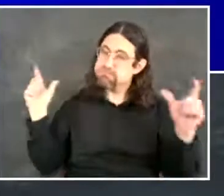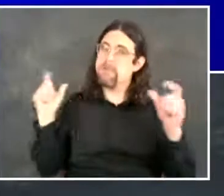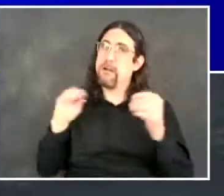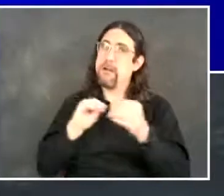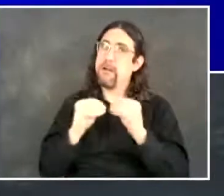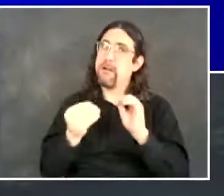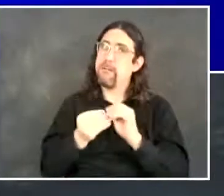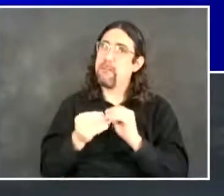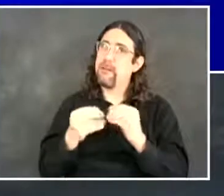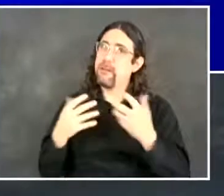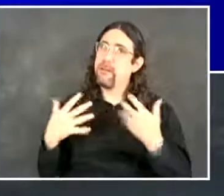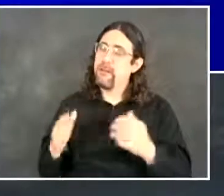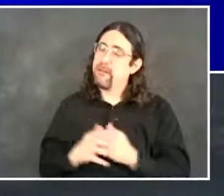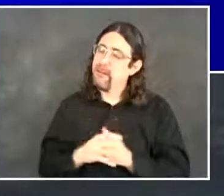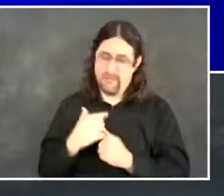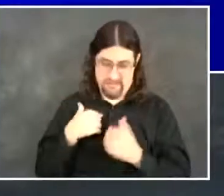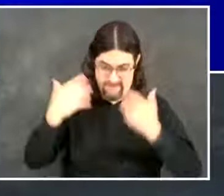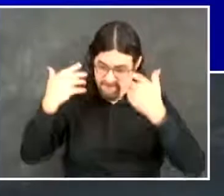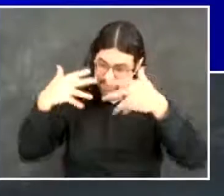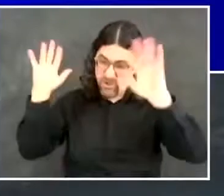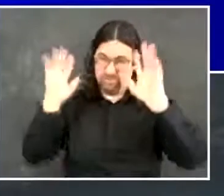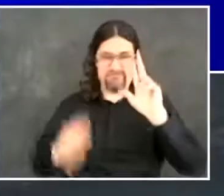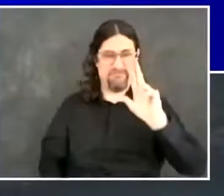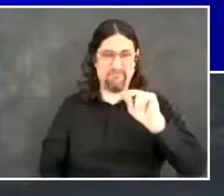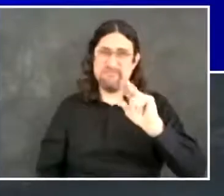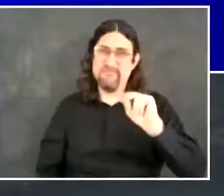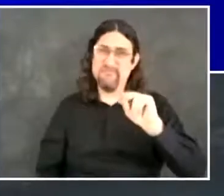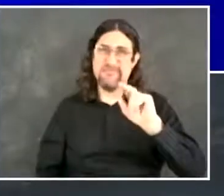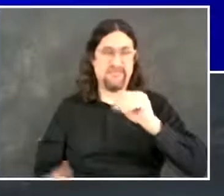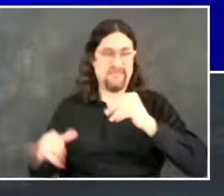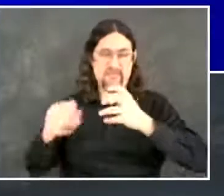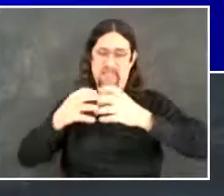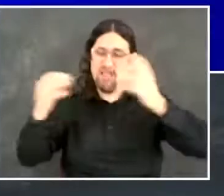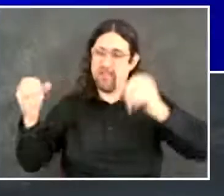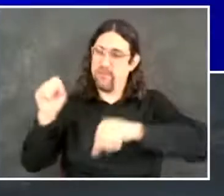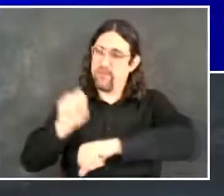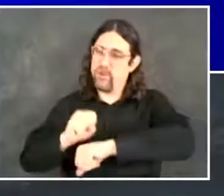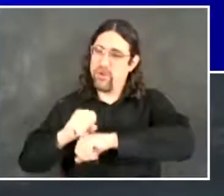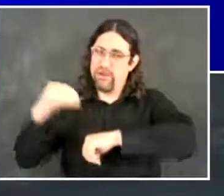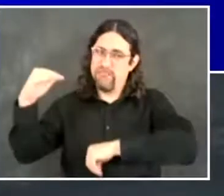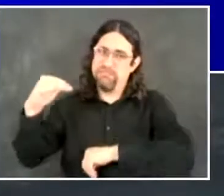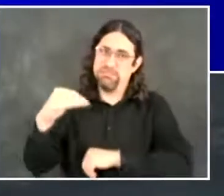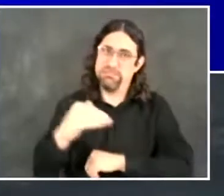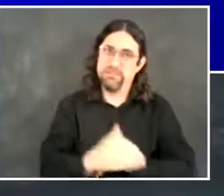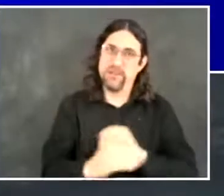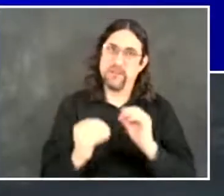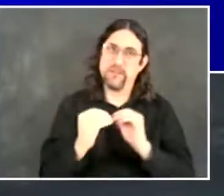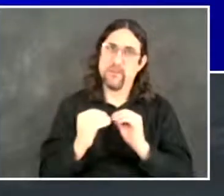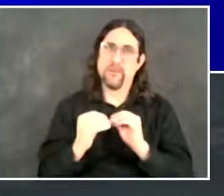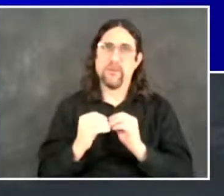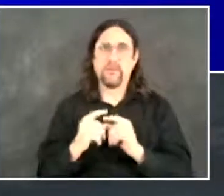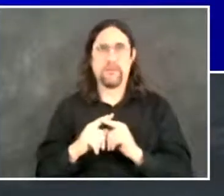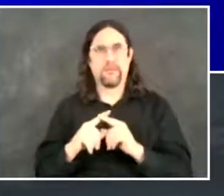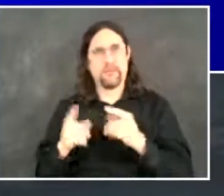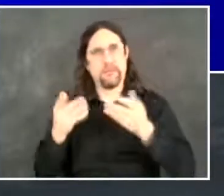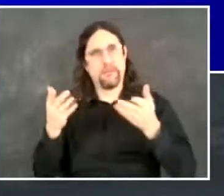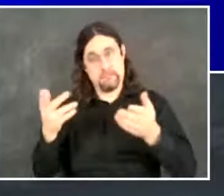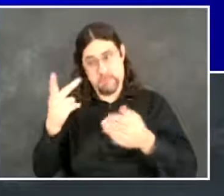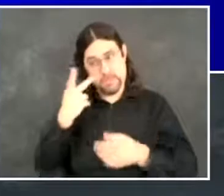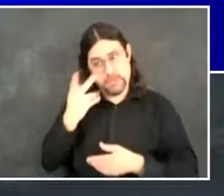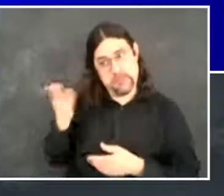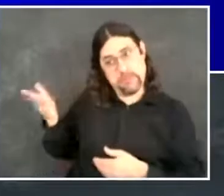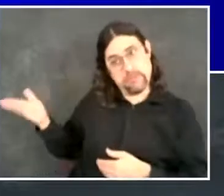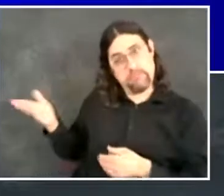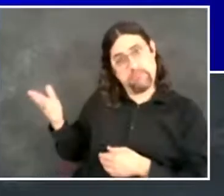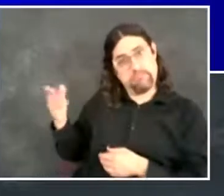this chart makes you think about the lives of the people right now who are fighting to survive, but it also makes you think about